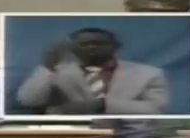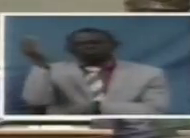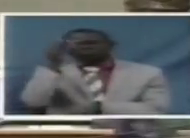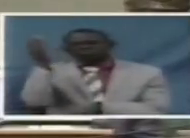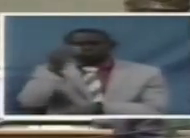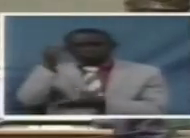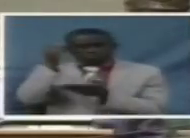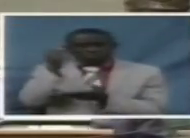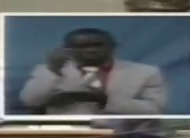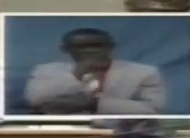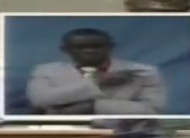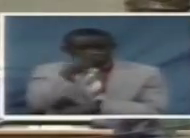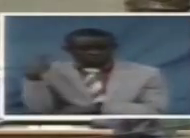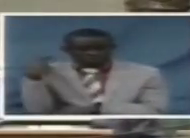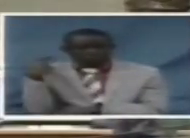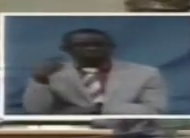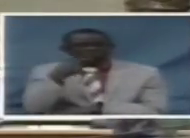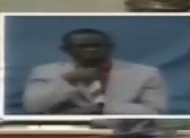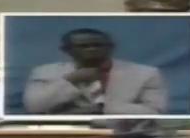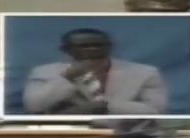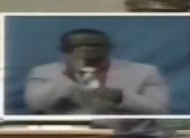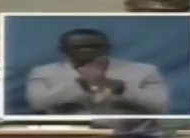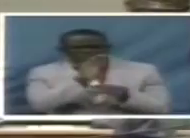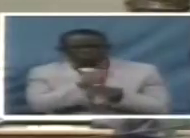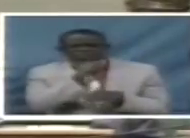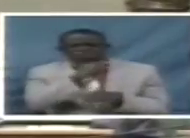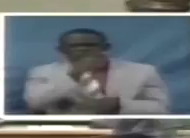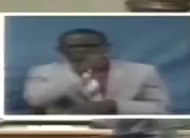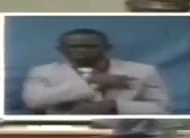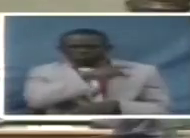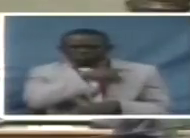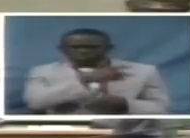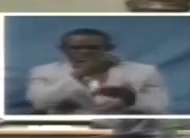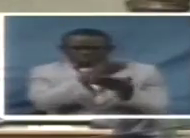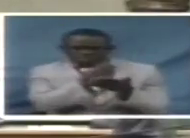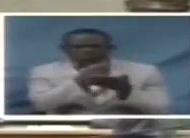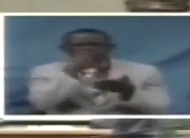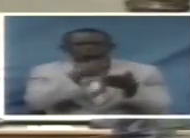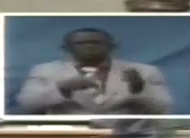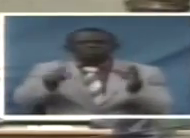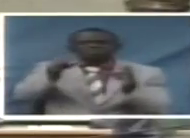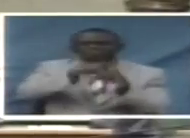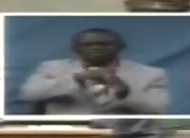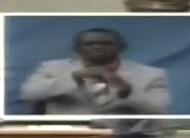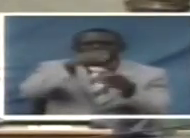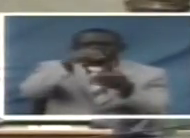address, I urged the pension funds to participate in the financing of development